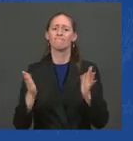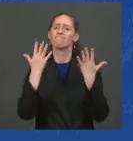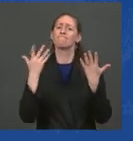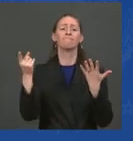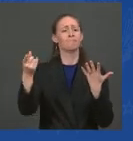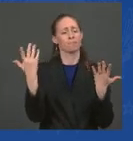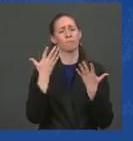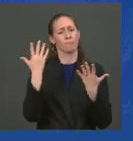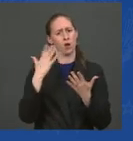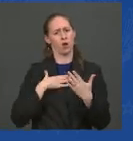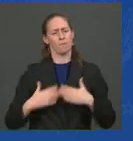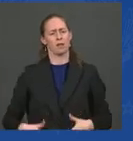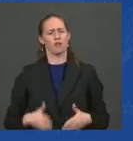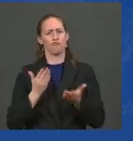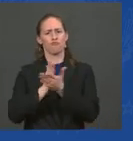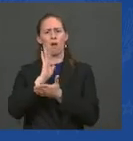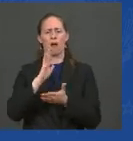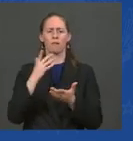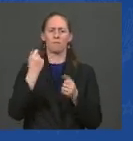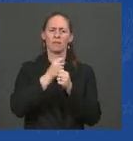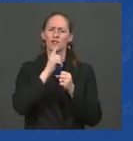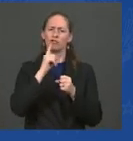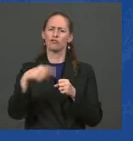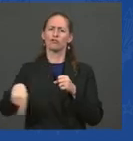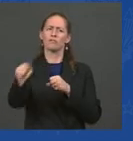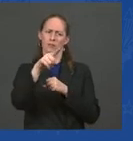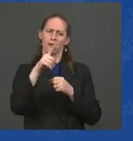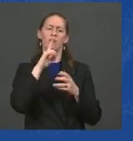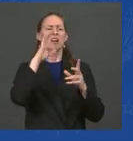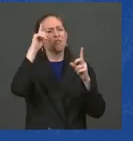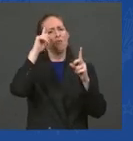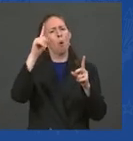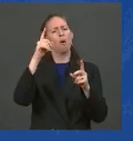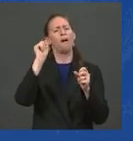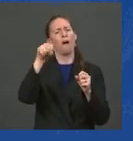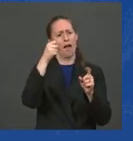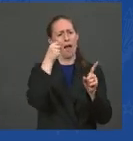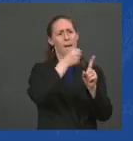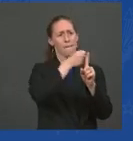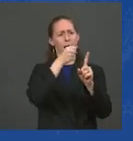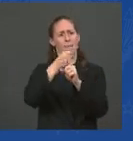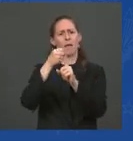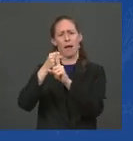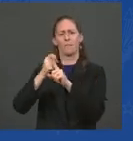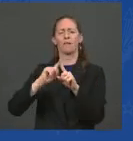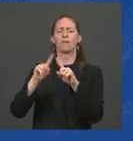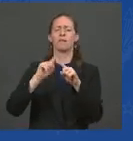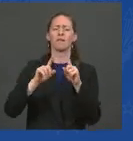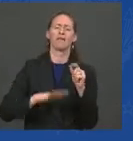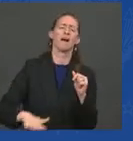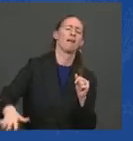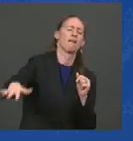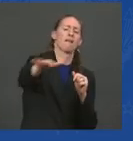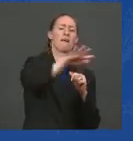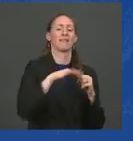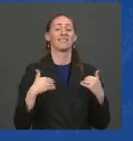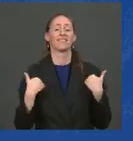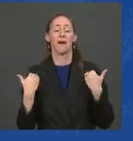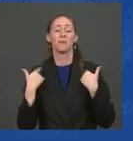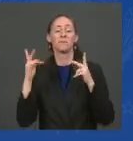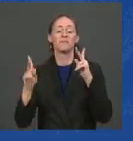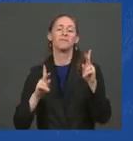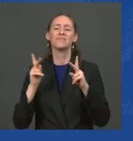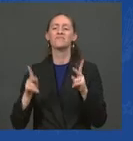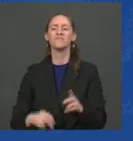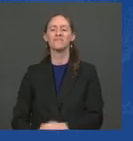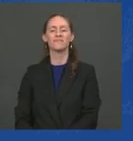understanding is making a real and immediate impact for all young people today. Well, you know, I think